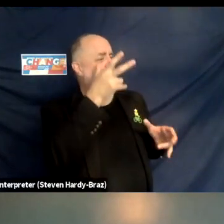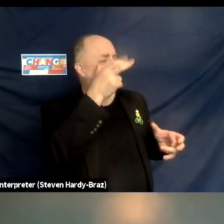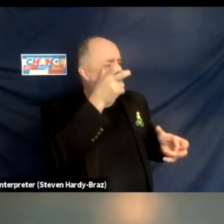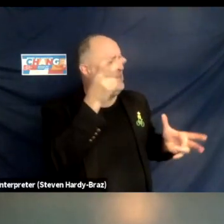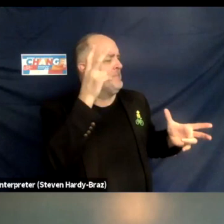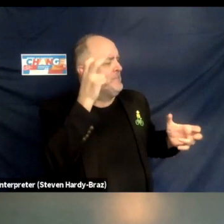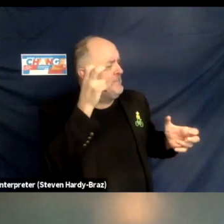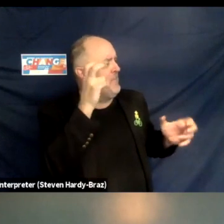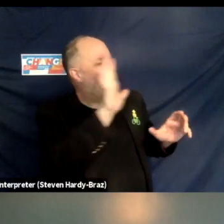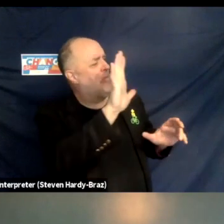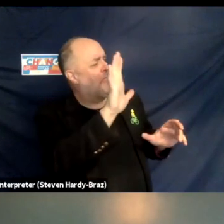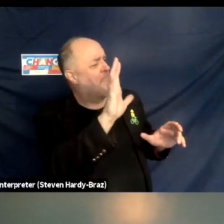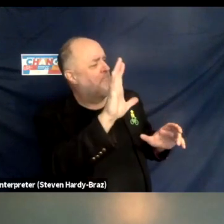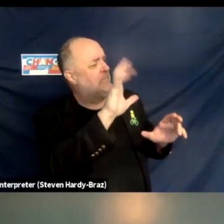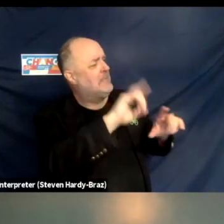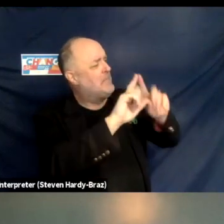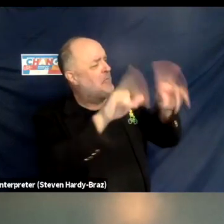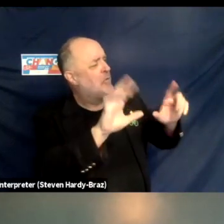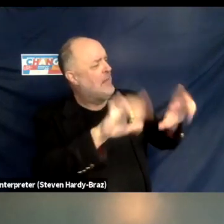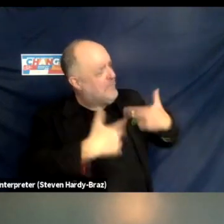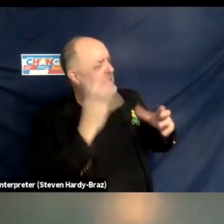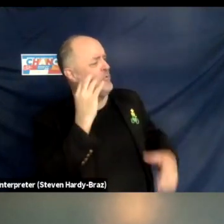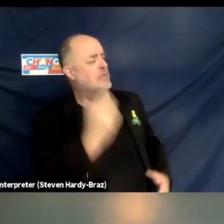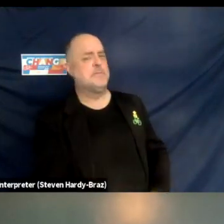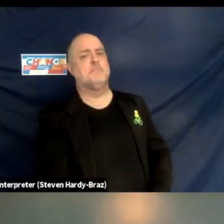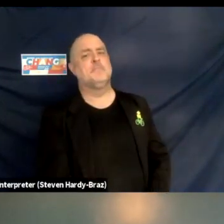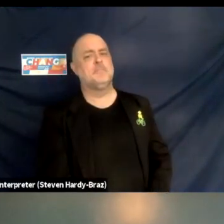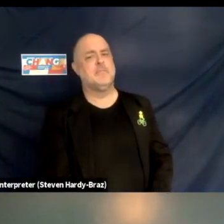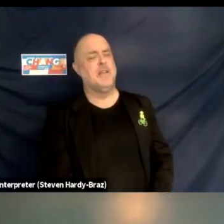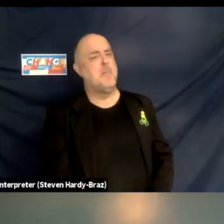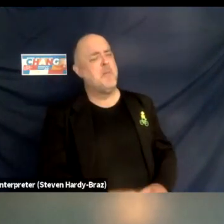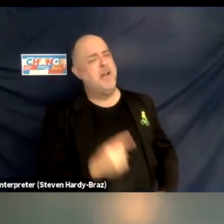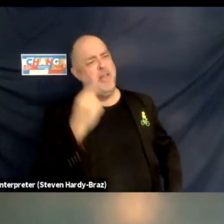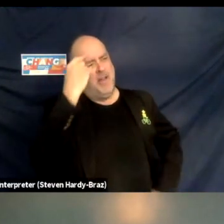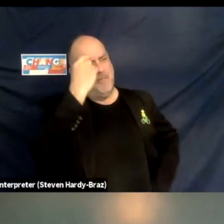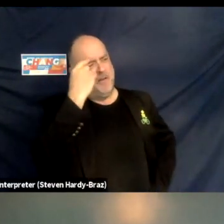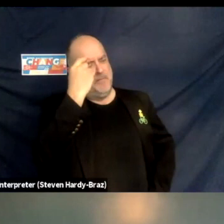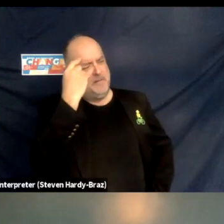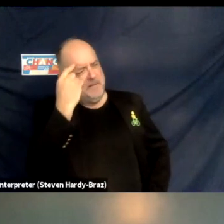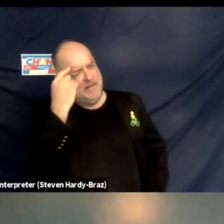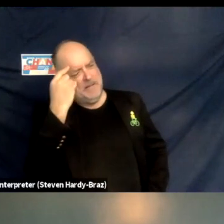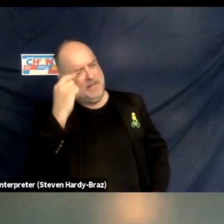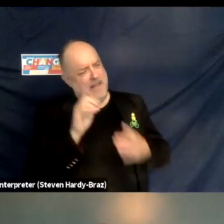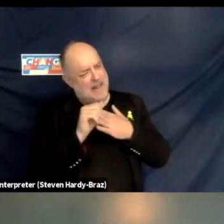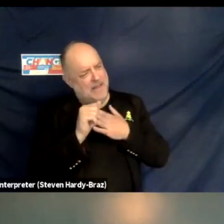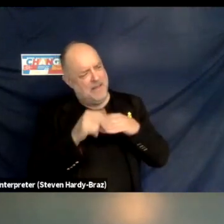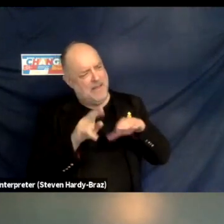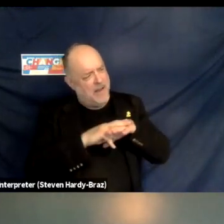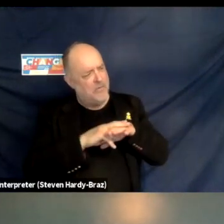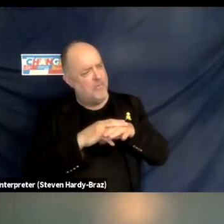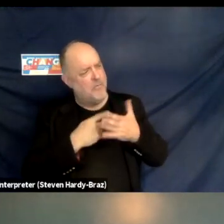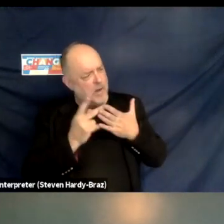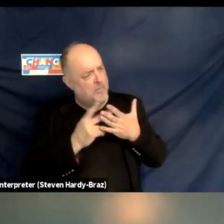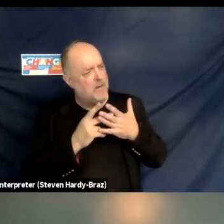of individuals. And I couldn't agree with that more. But it occurs to me leading a national program that gives out awards